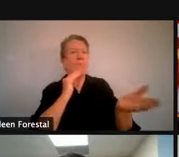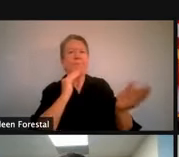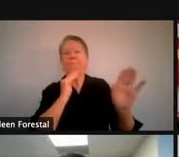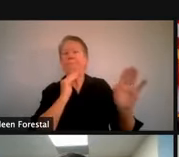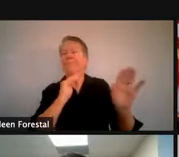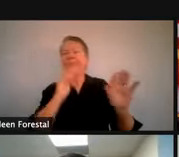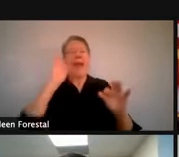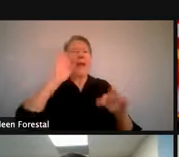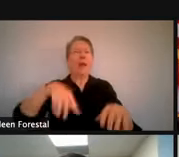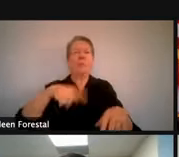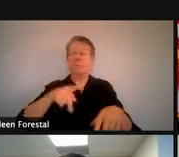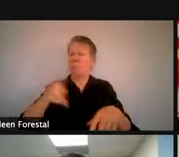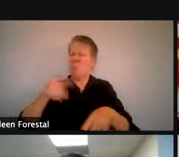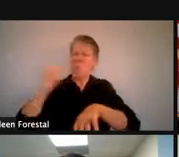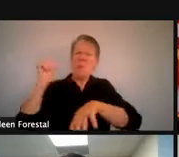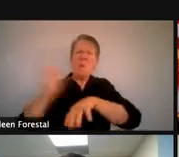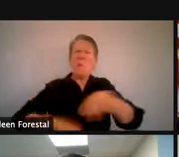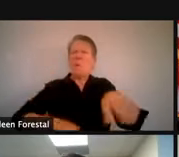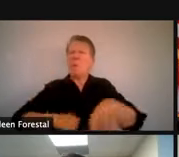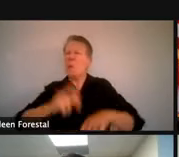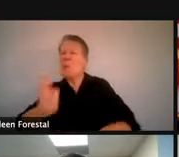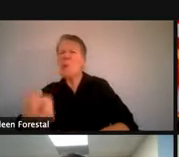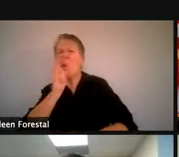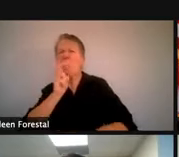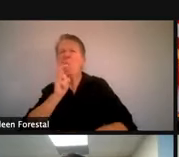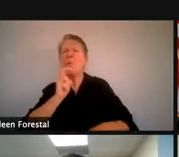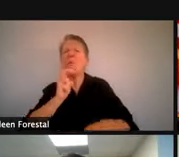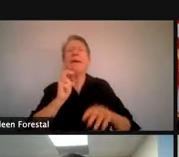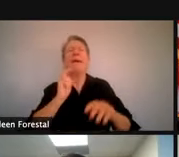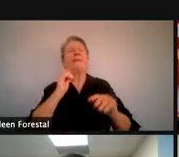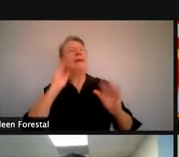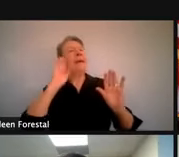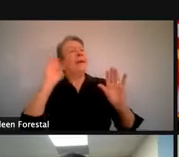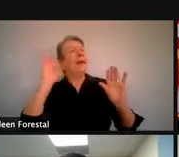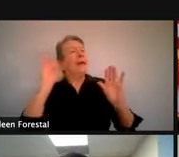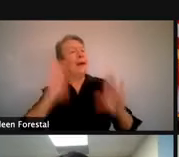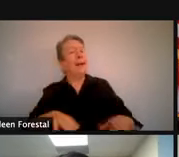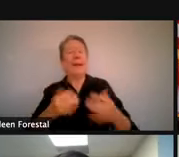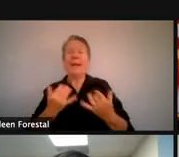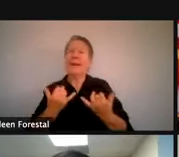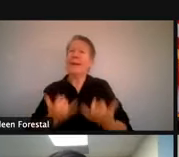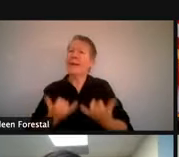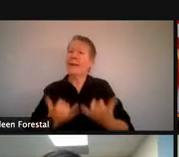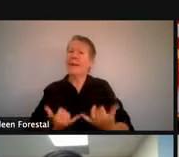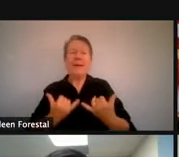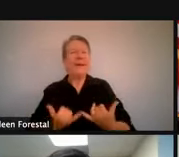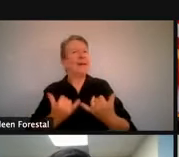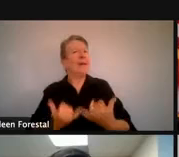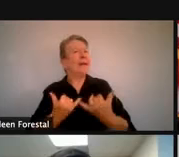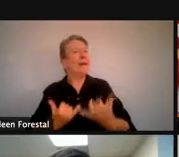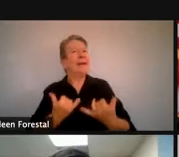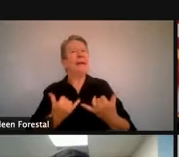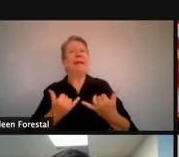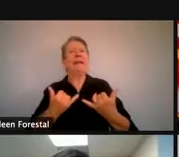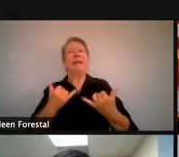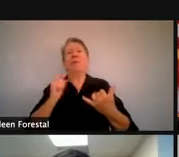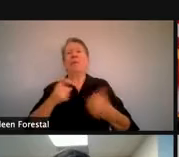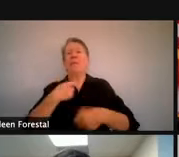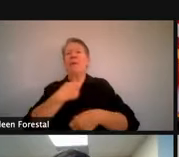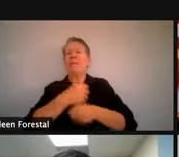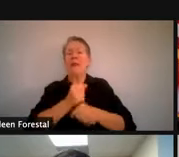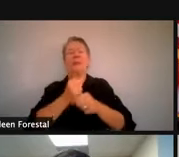like we were in the spring, but we know a lot more than we did in the spring, and we know enough to draw that conclusion. So that's my personal opinion. I'll let Judy